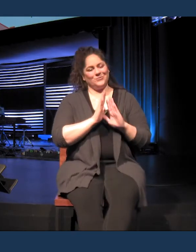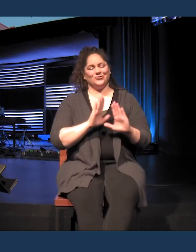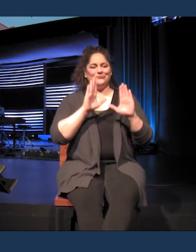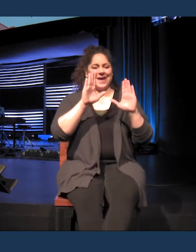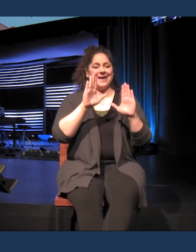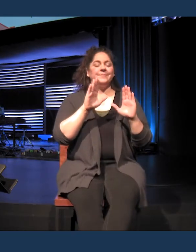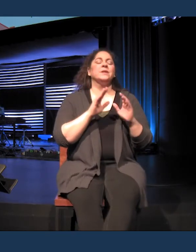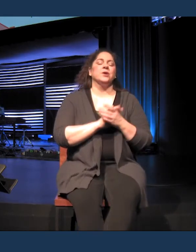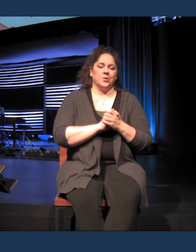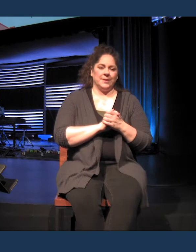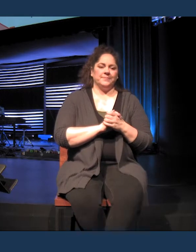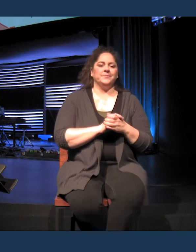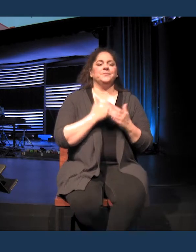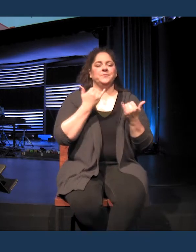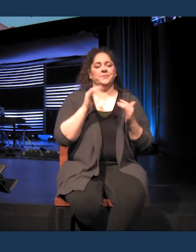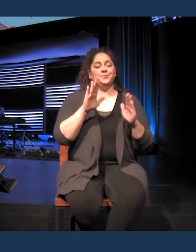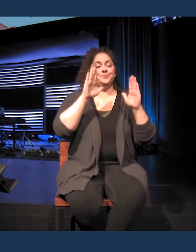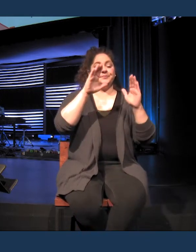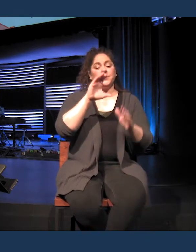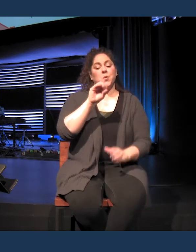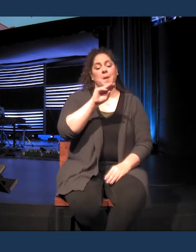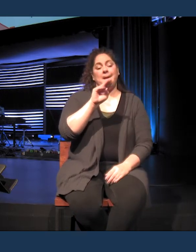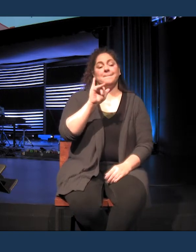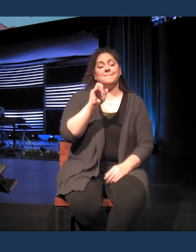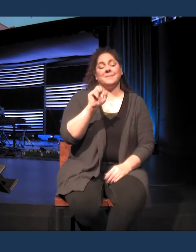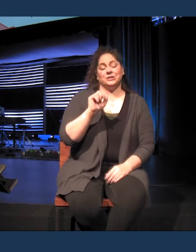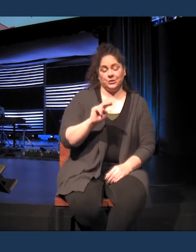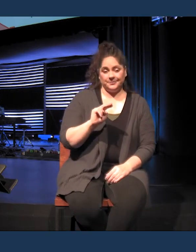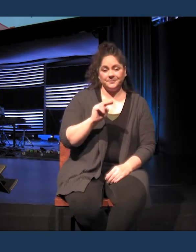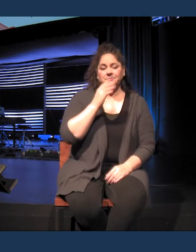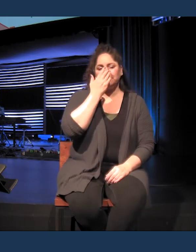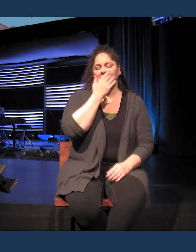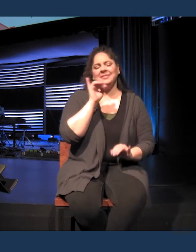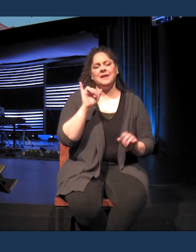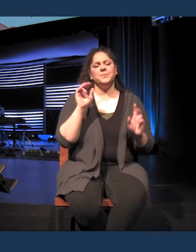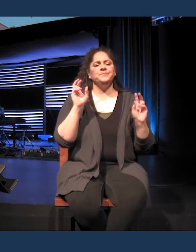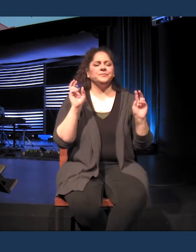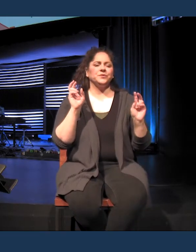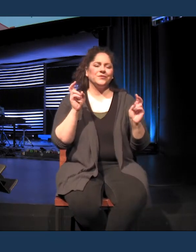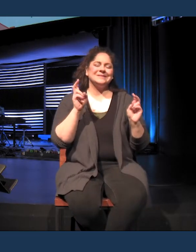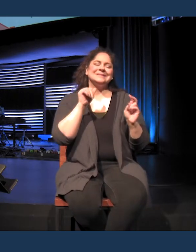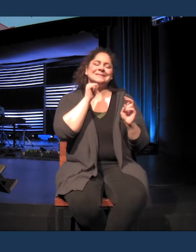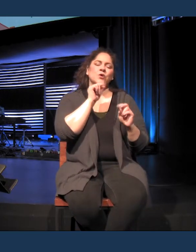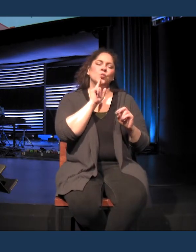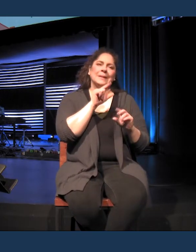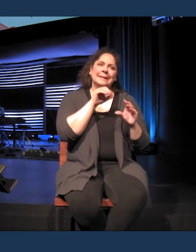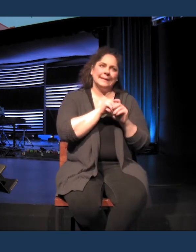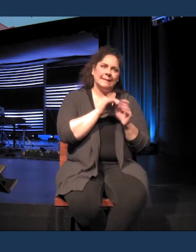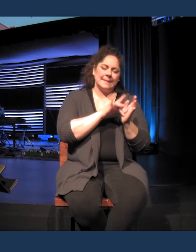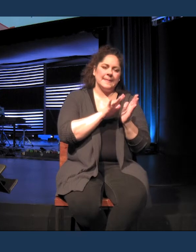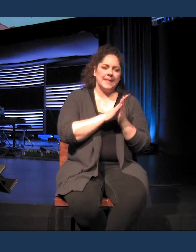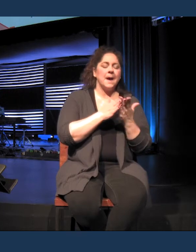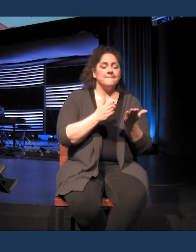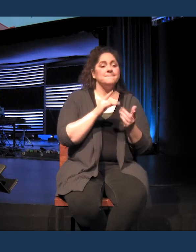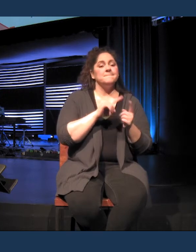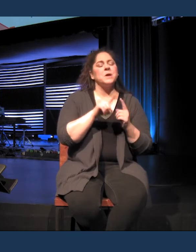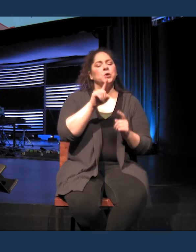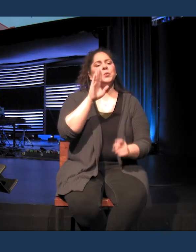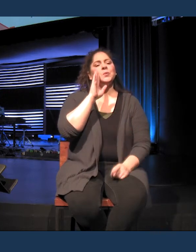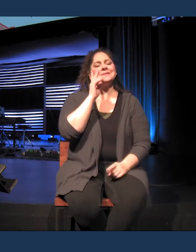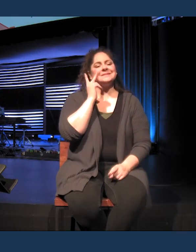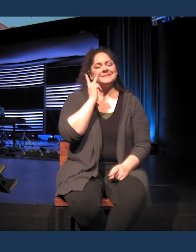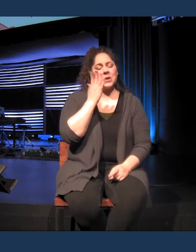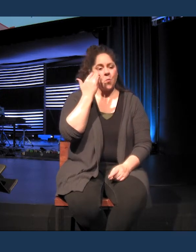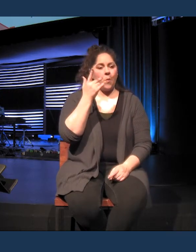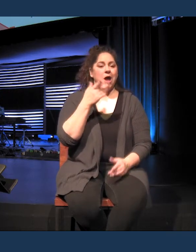let's talk about the Great Commission. Great Commission, that phrase really isn't actually in the Bible. But you'll see why it's been